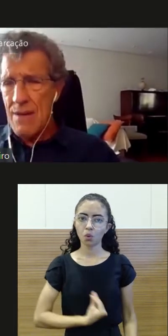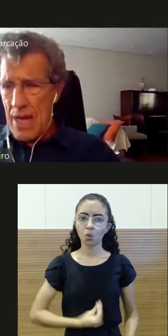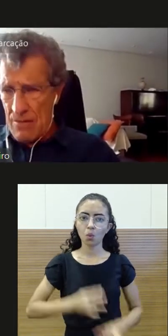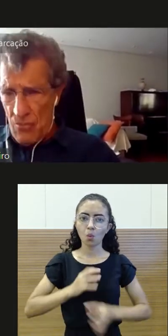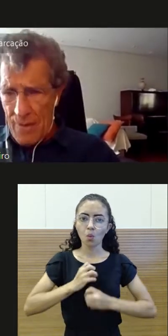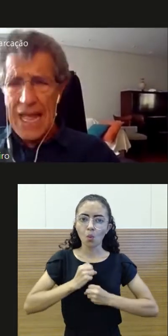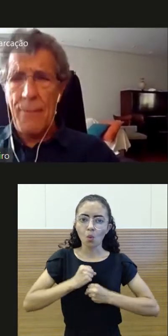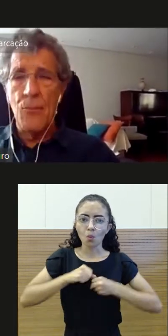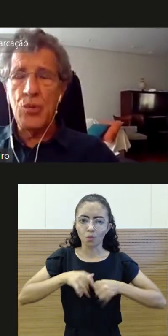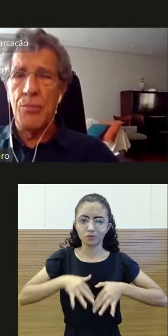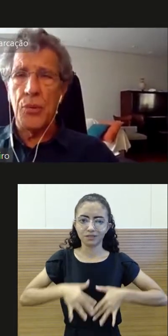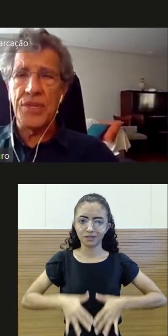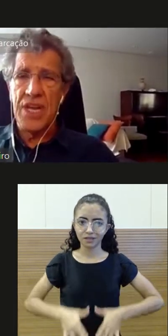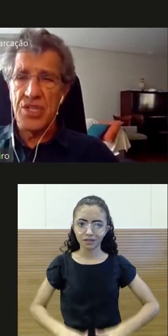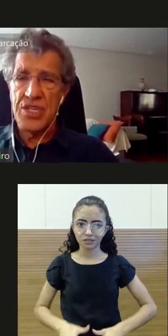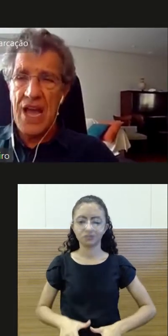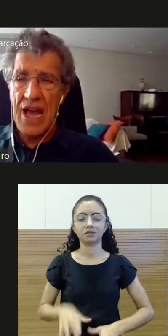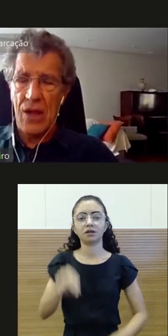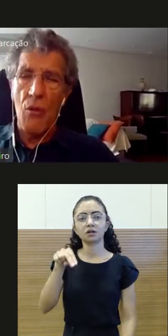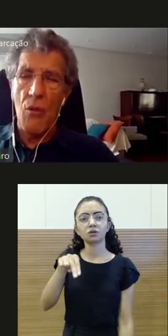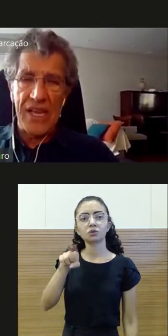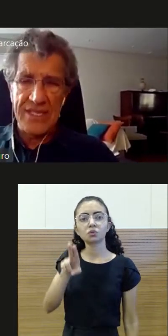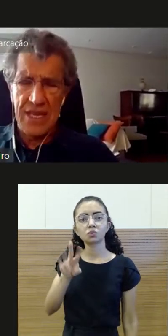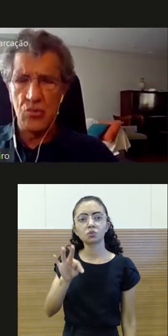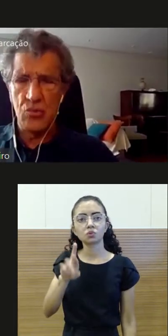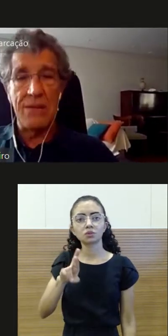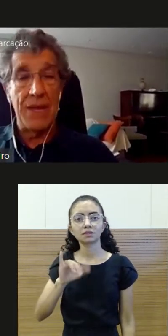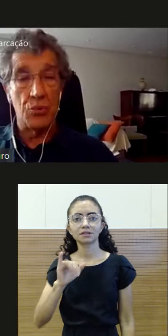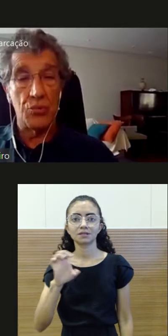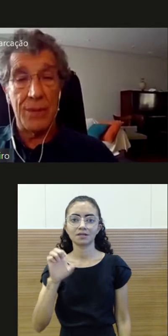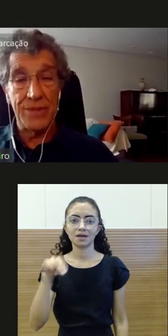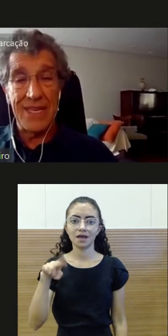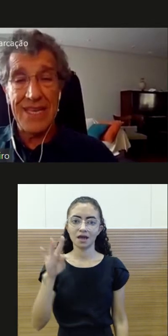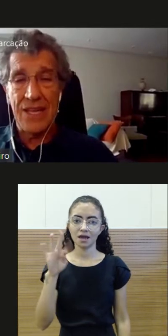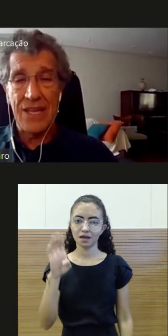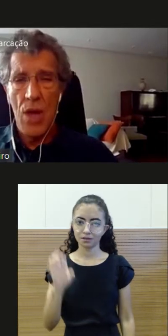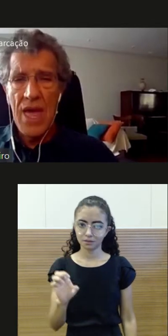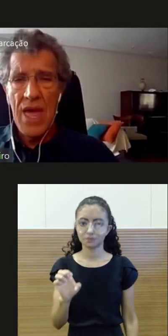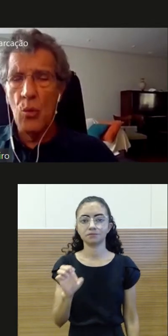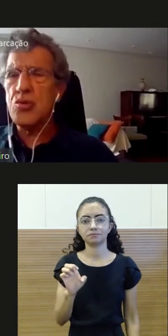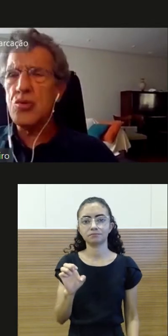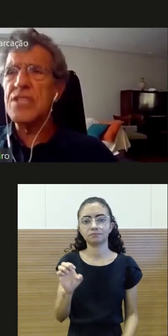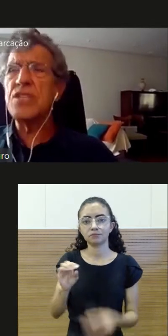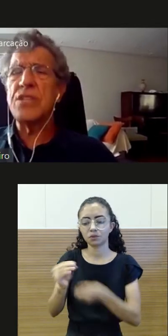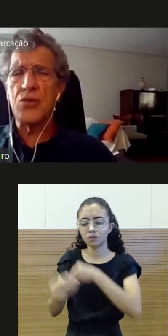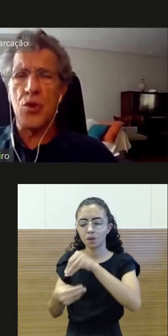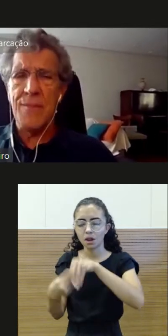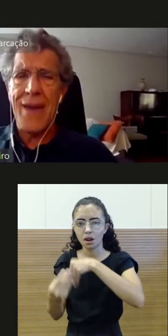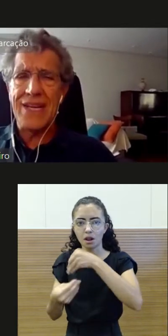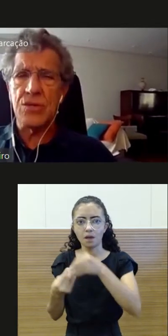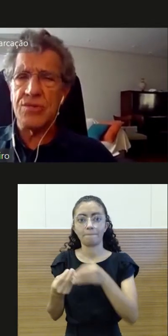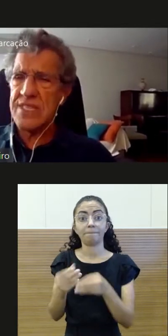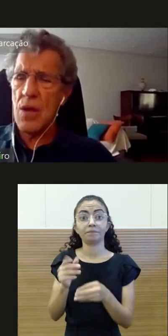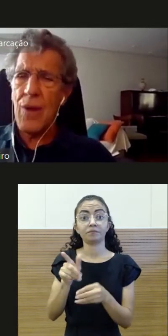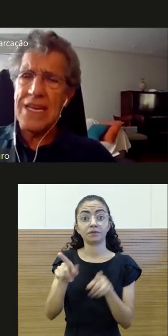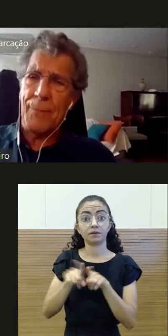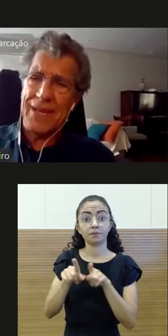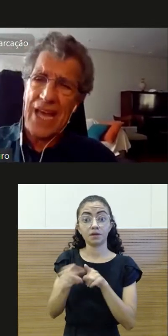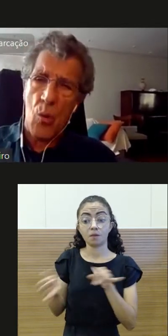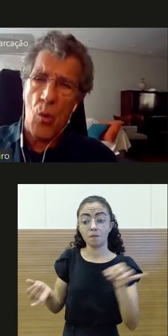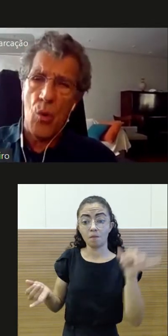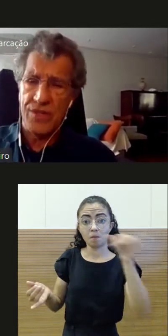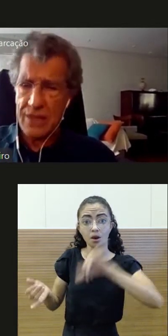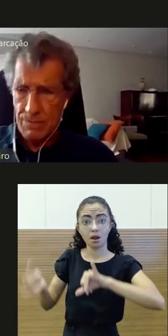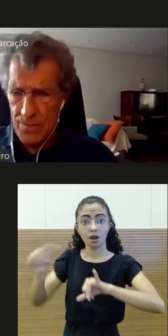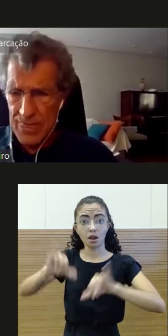normally not palatable. So an important step in the creation of the ultra processed food is the use of